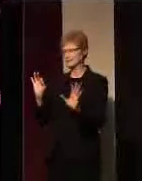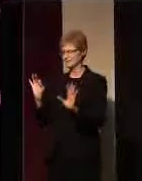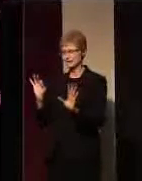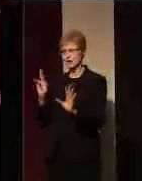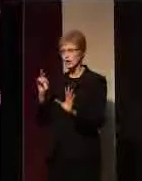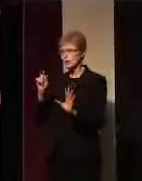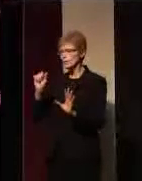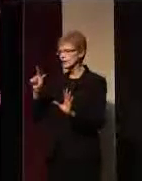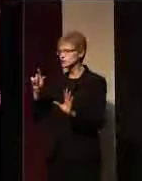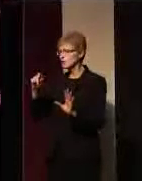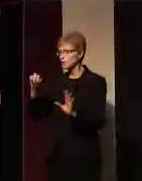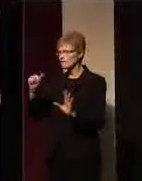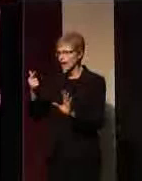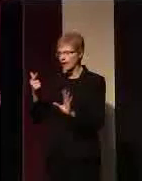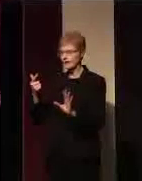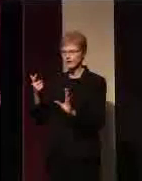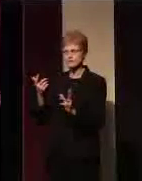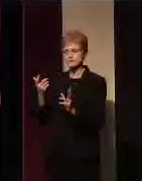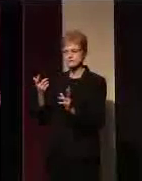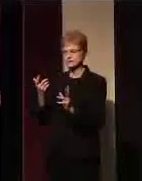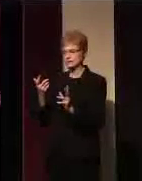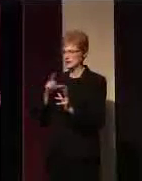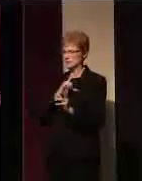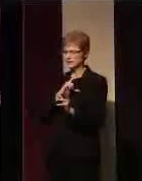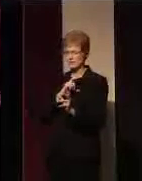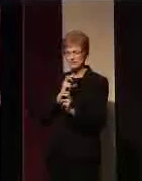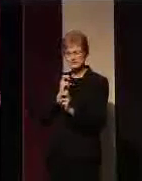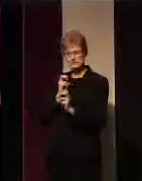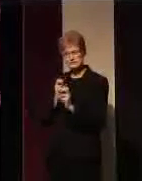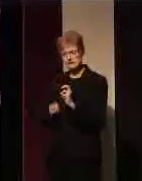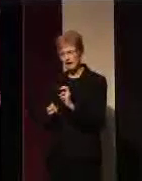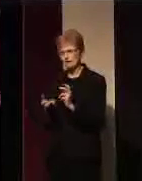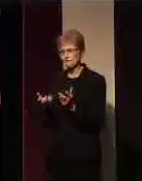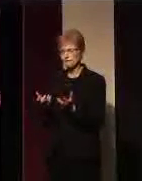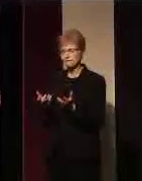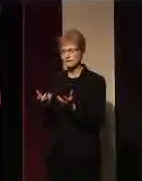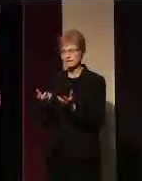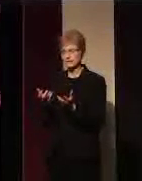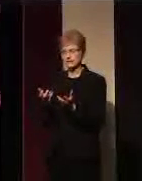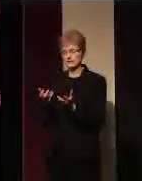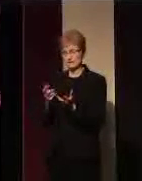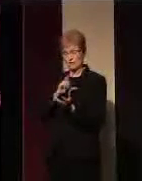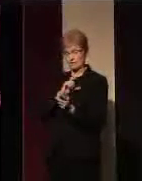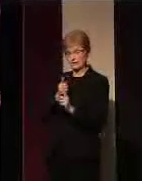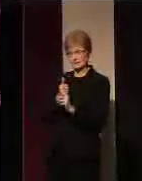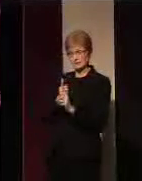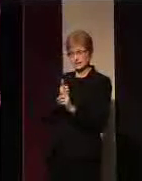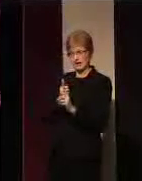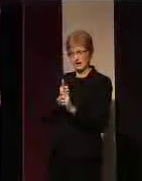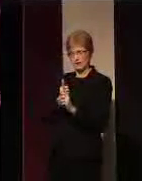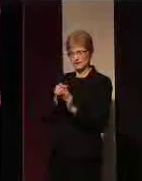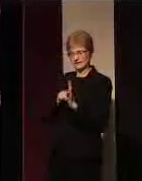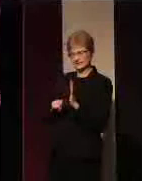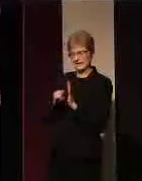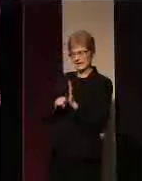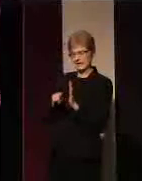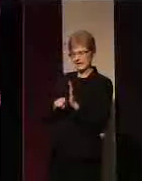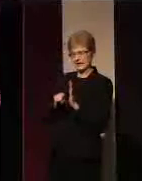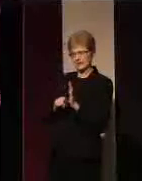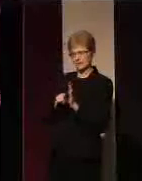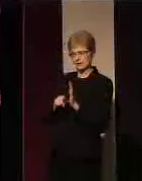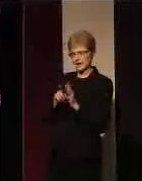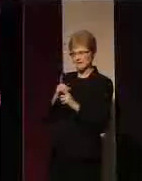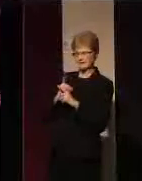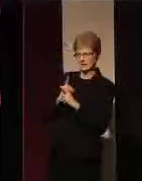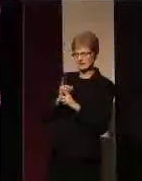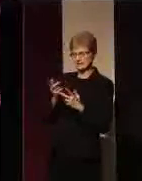profiling is tough for police officers as a phrase because for them it's a negative and it puts them on the defensive right off the bat.